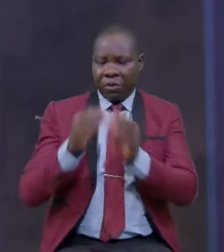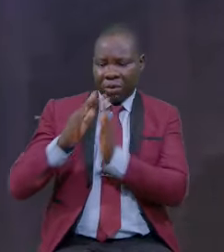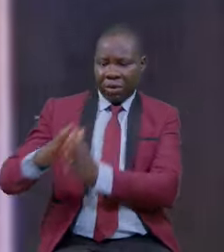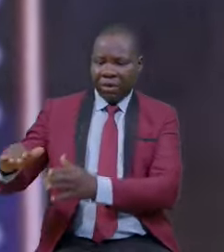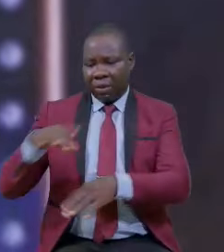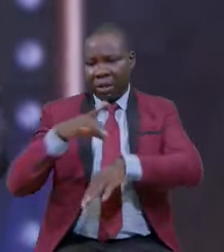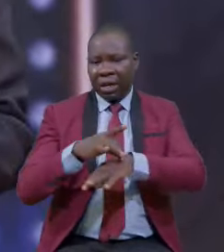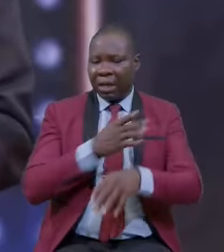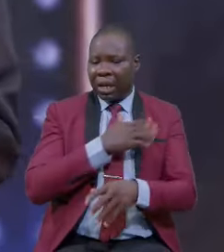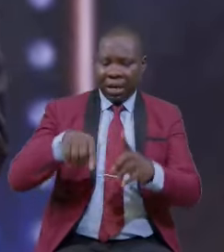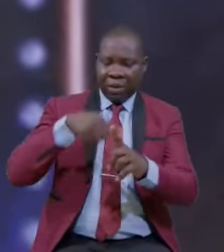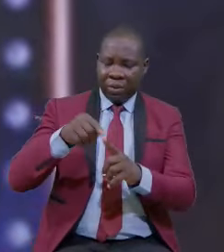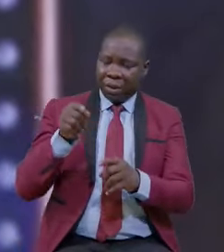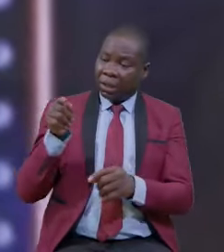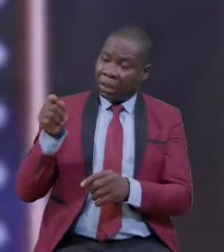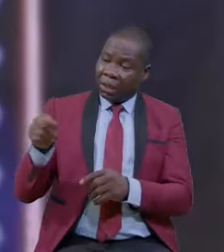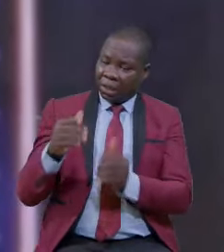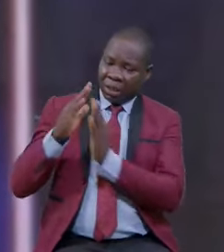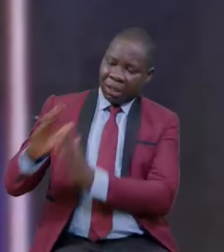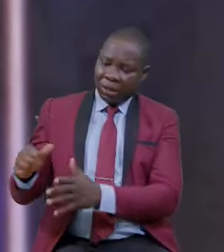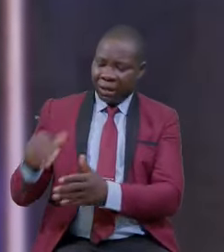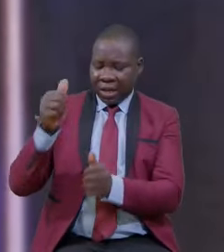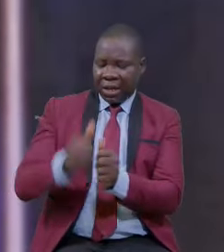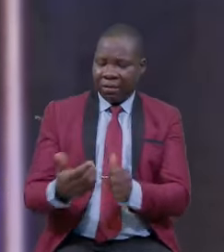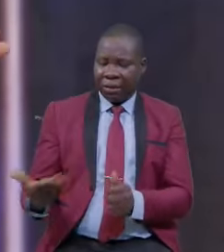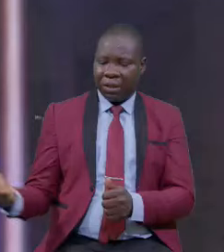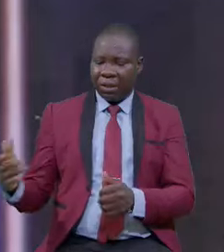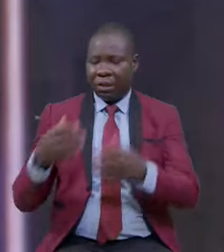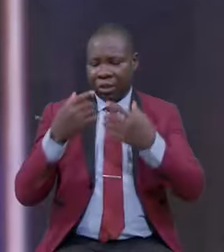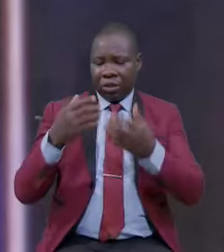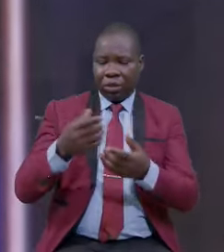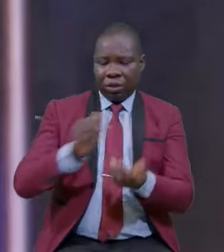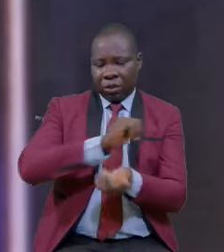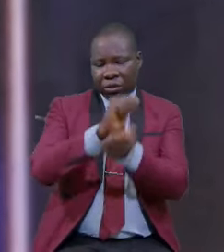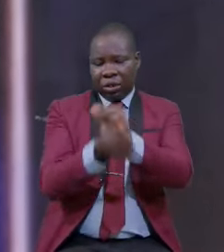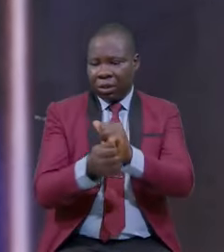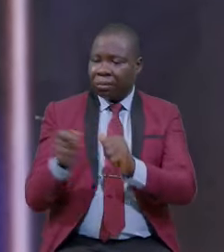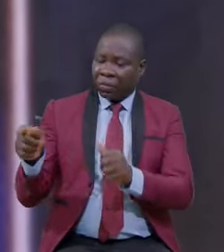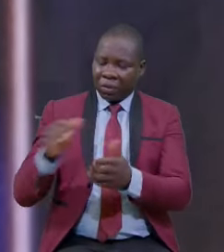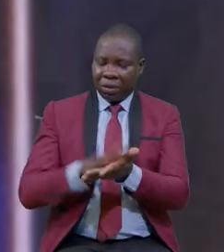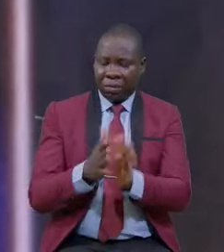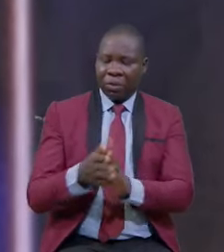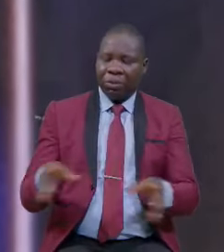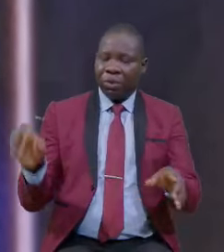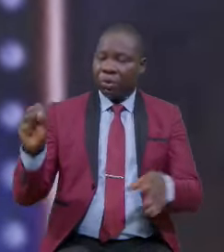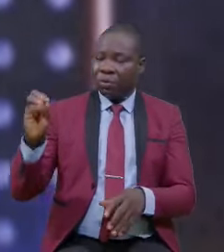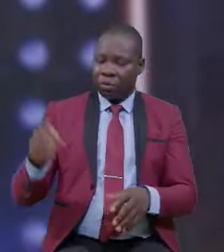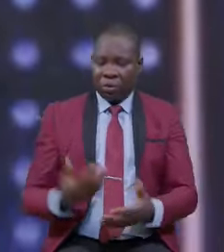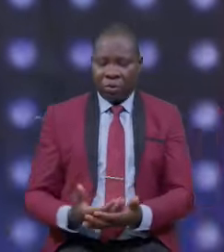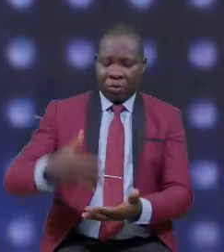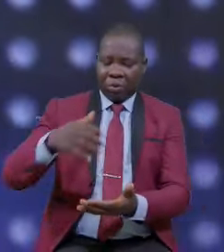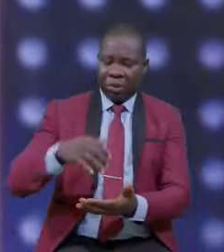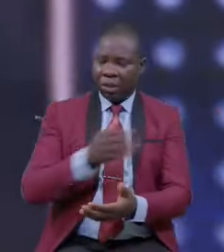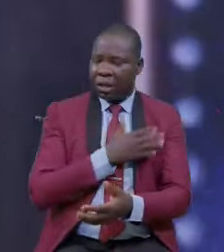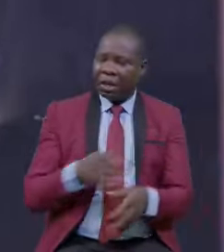He became so rich and he became so comfortable that the